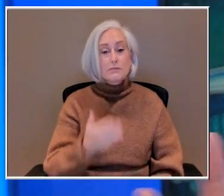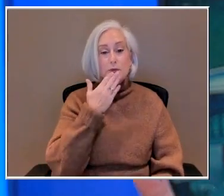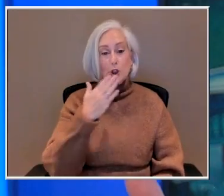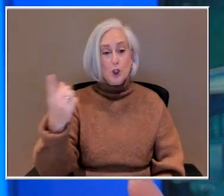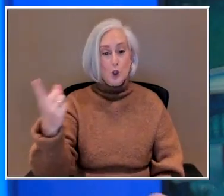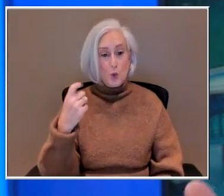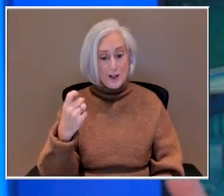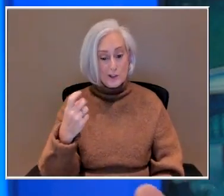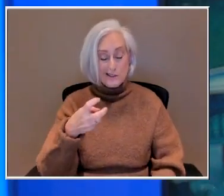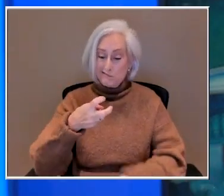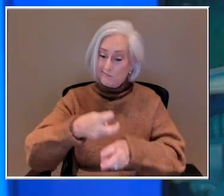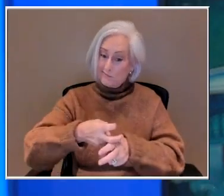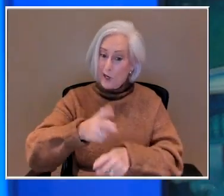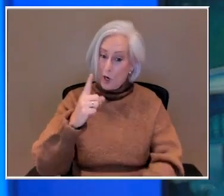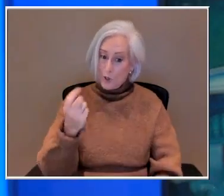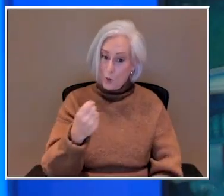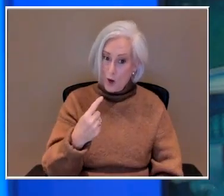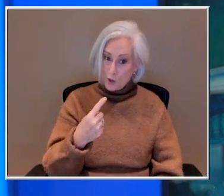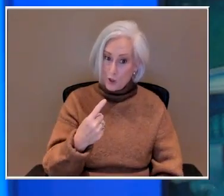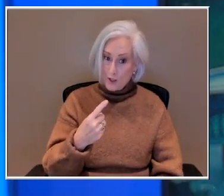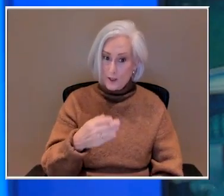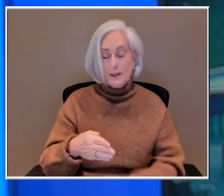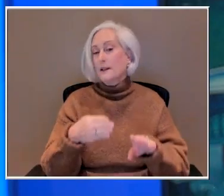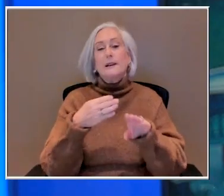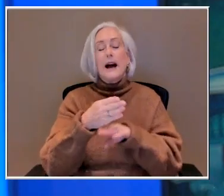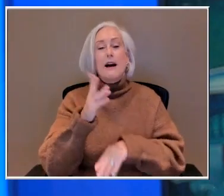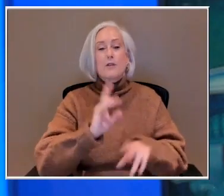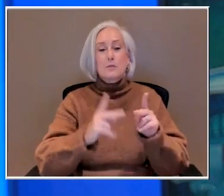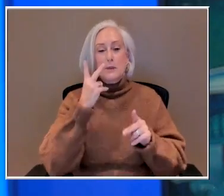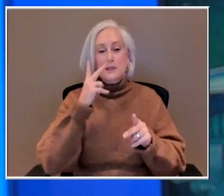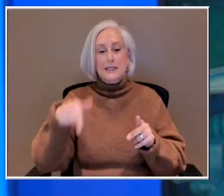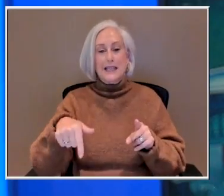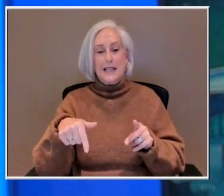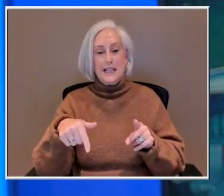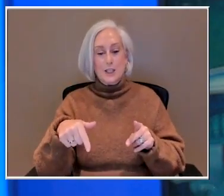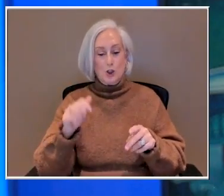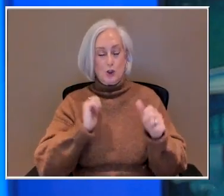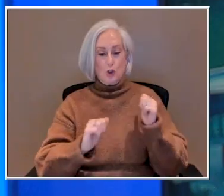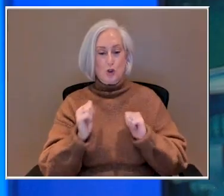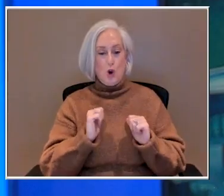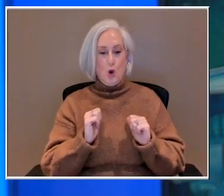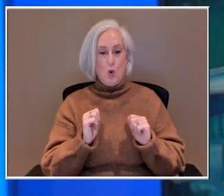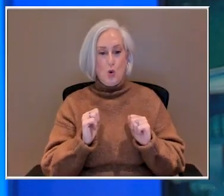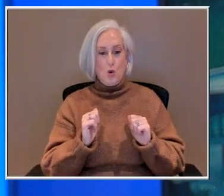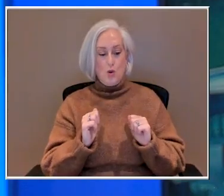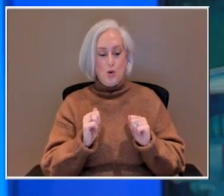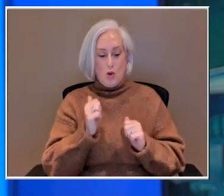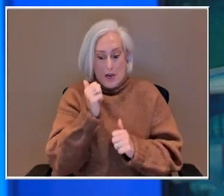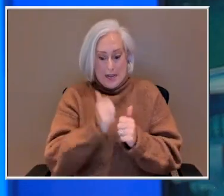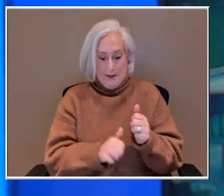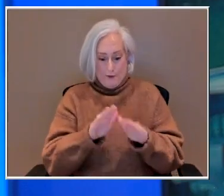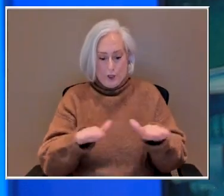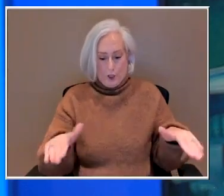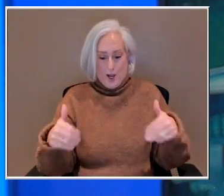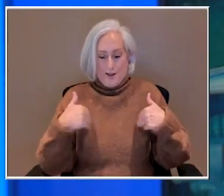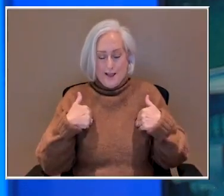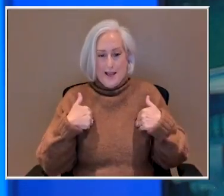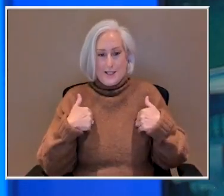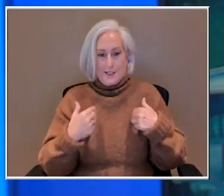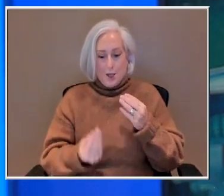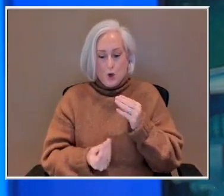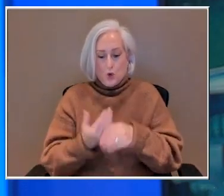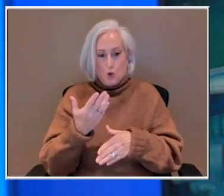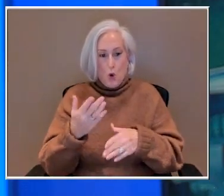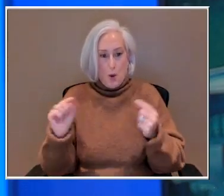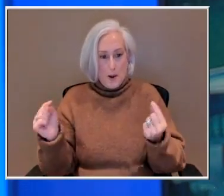after people see this type of broadcast, for example, every child has growing pains, or every child hurts their knee in soccer and so